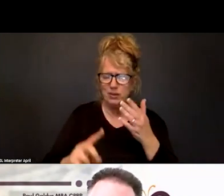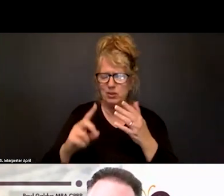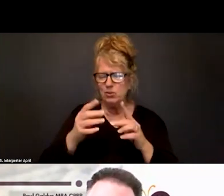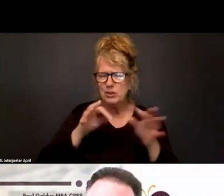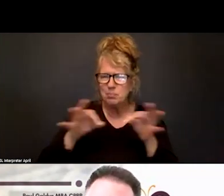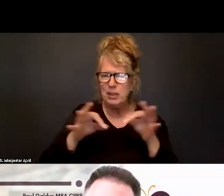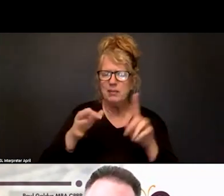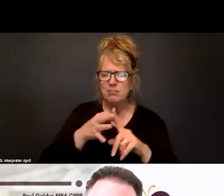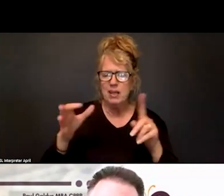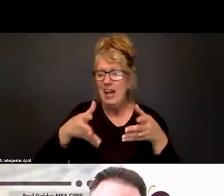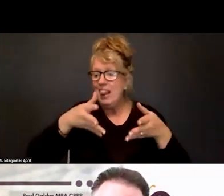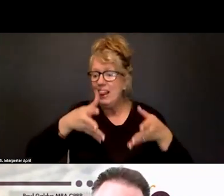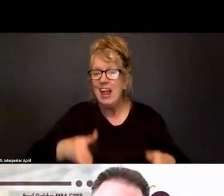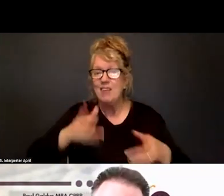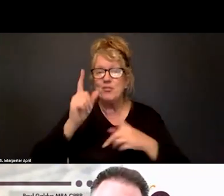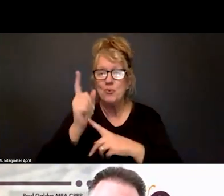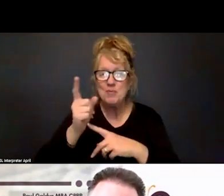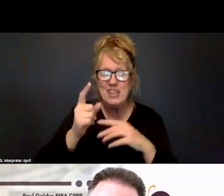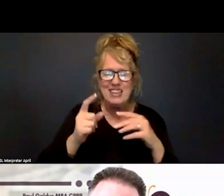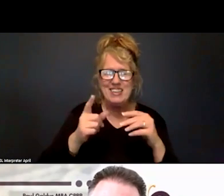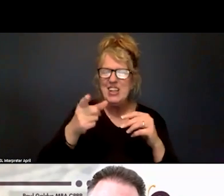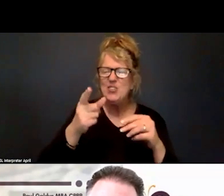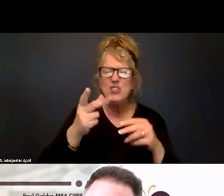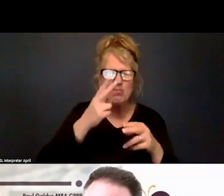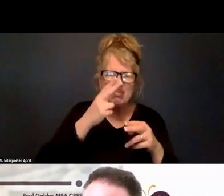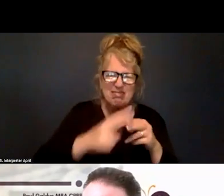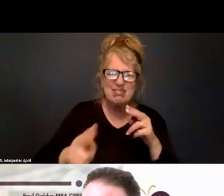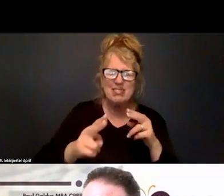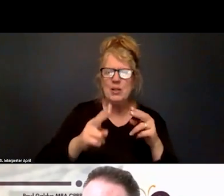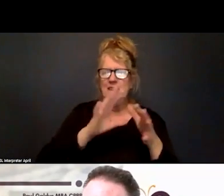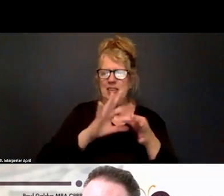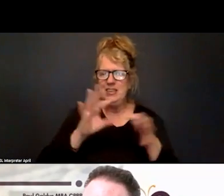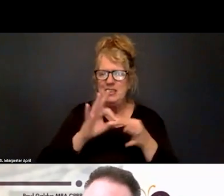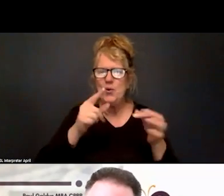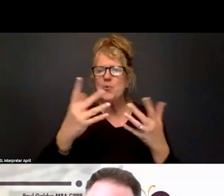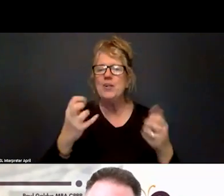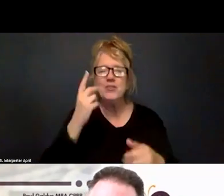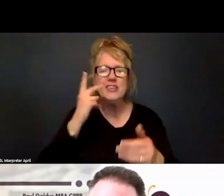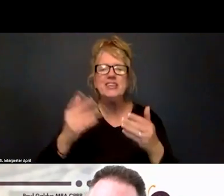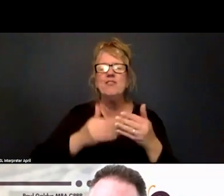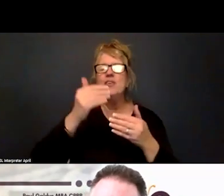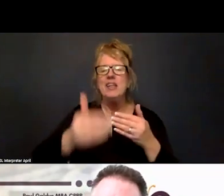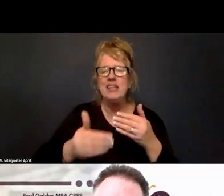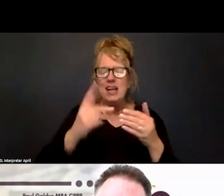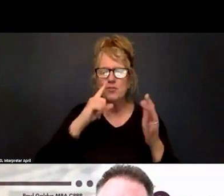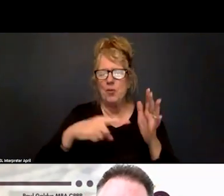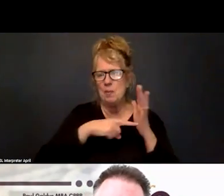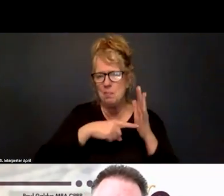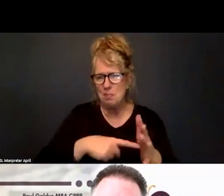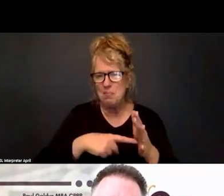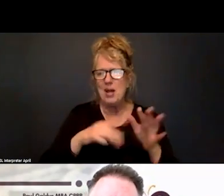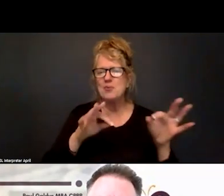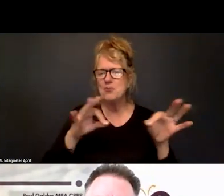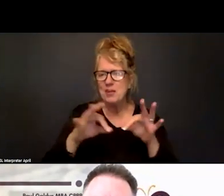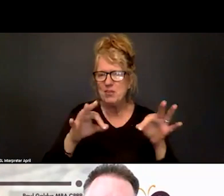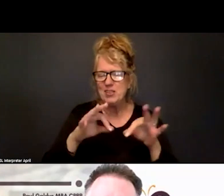we probably have 1 minute left, maybe less. If you could just touch on what you'd like to see next with the model definitions,